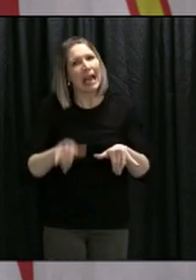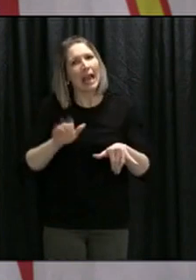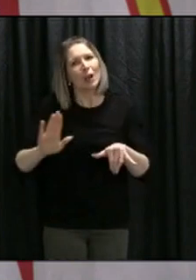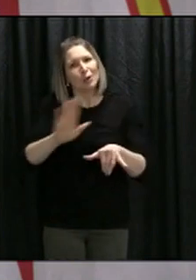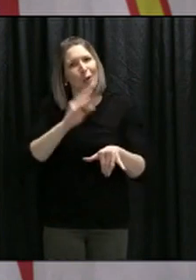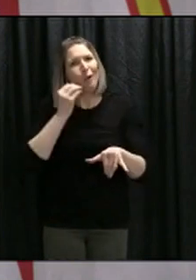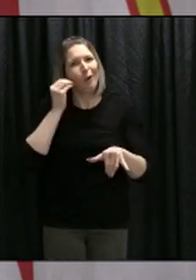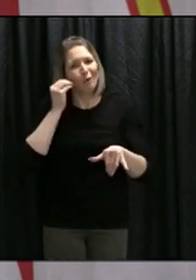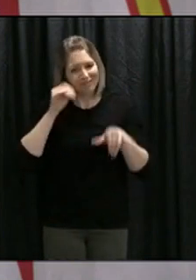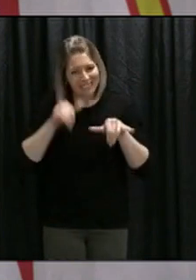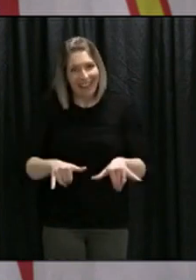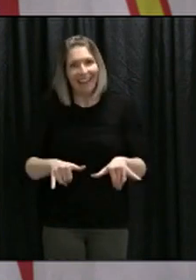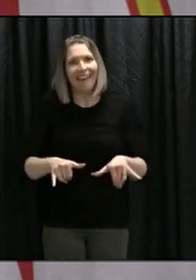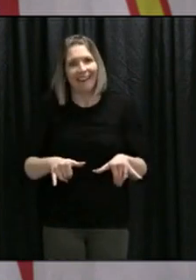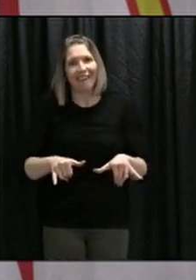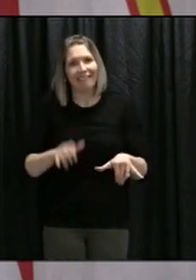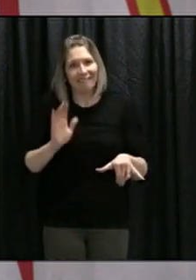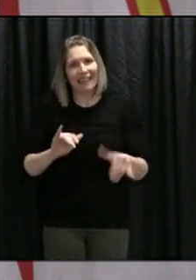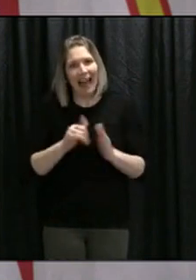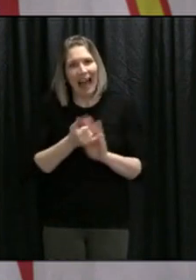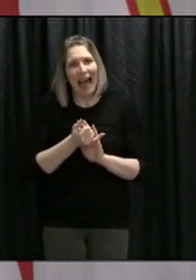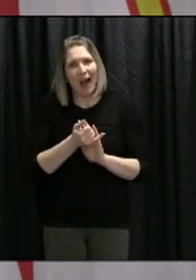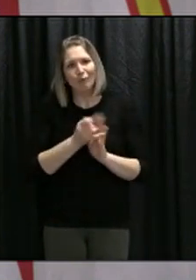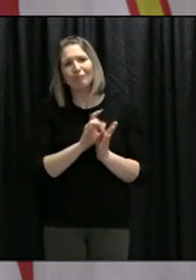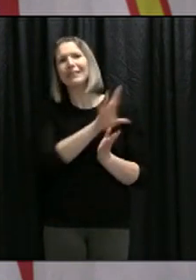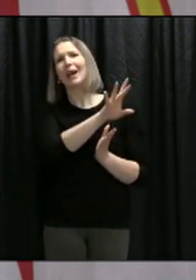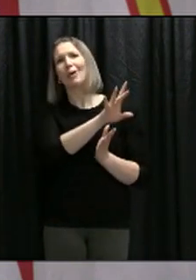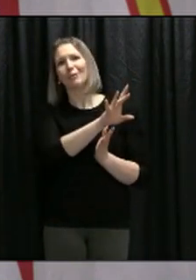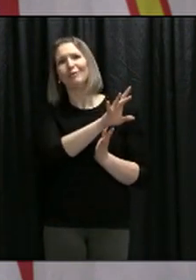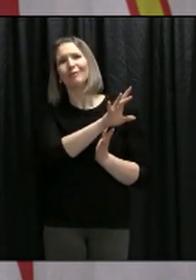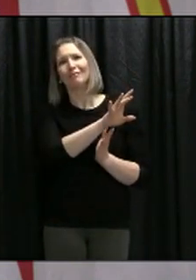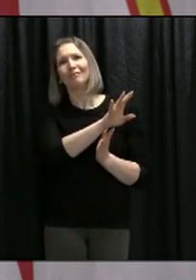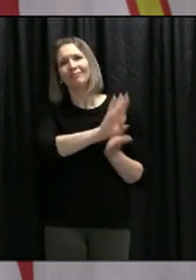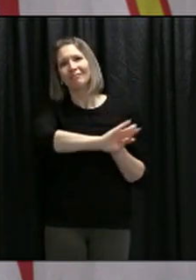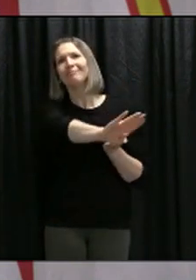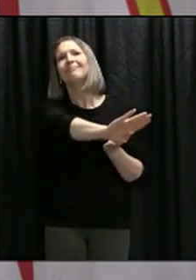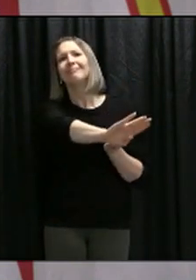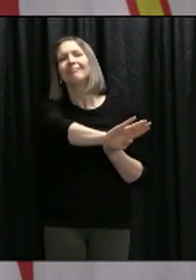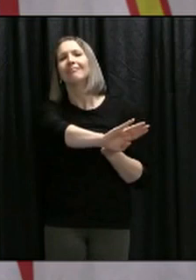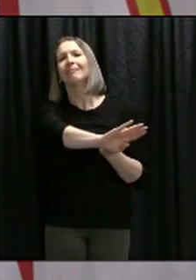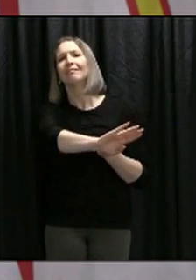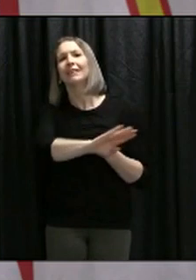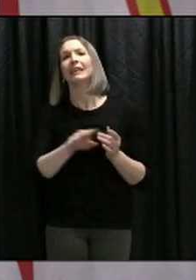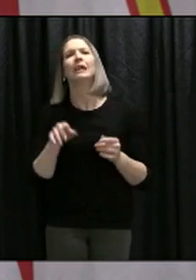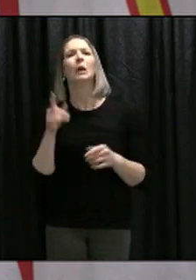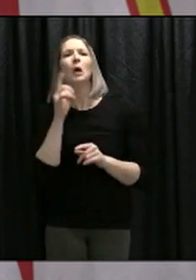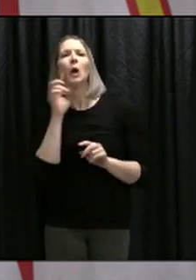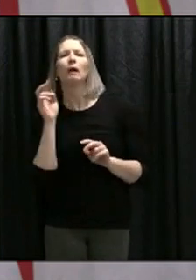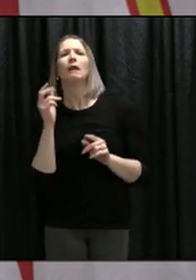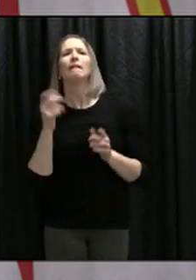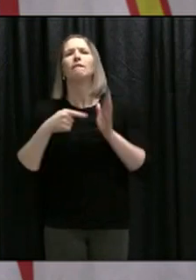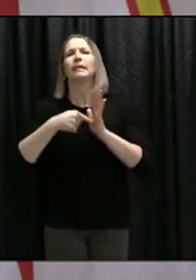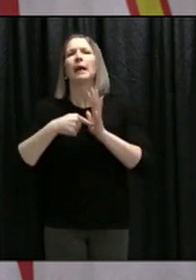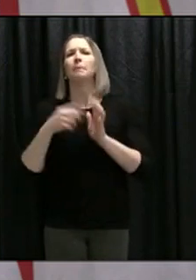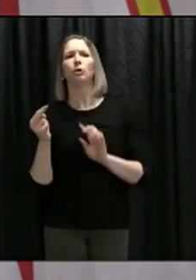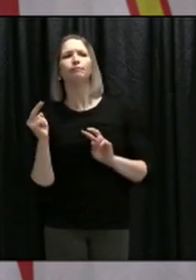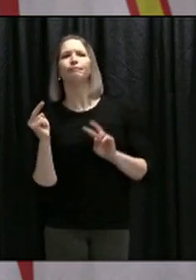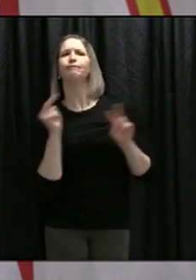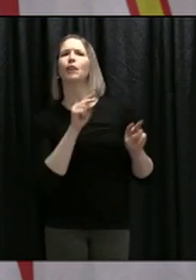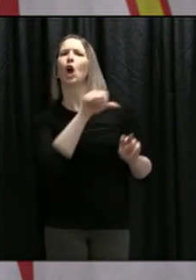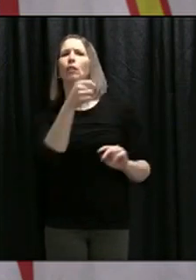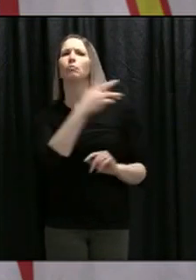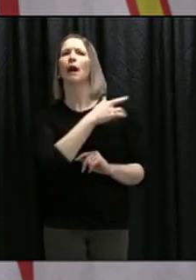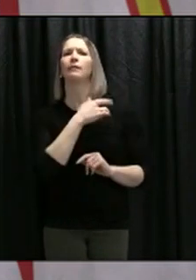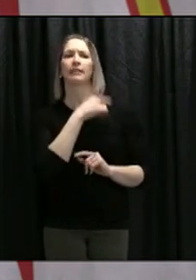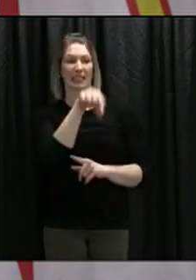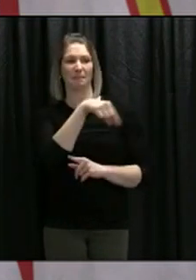You only have to look no further than what's happening in our country in provinces like Quebec and in Ontario. We